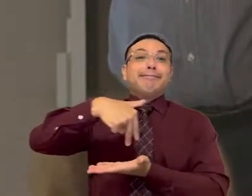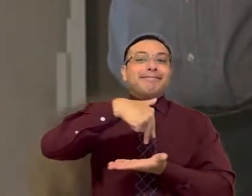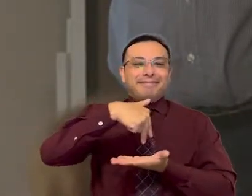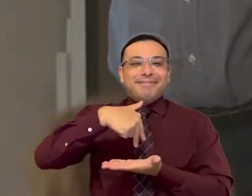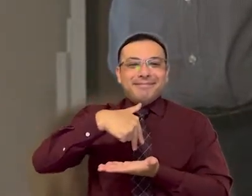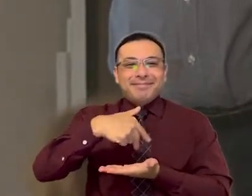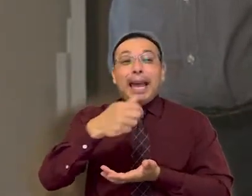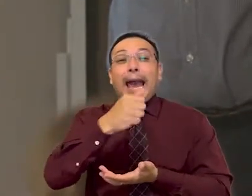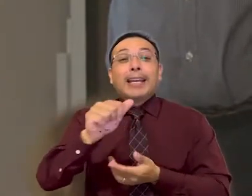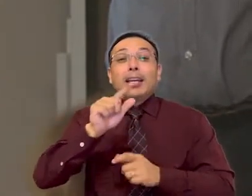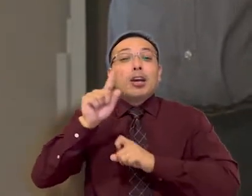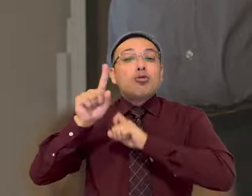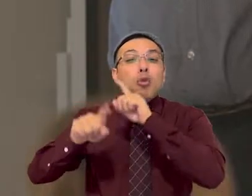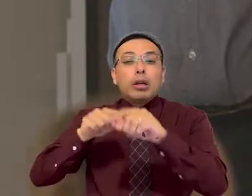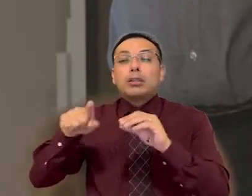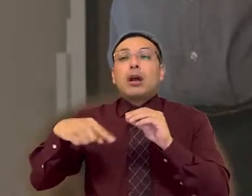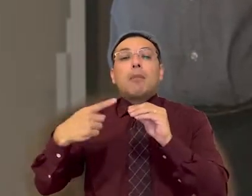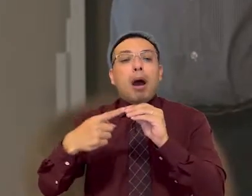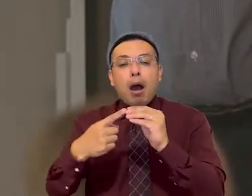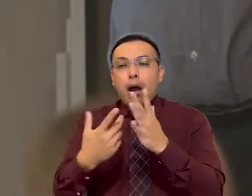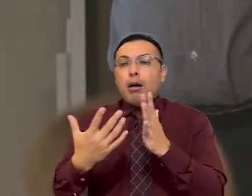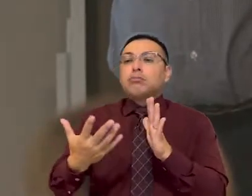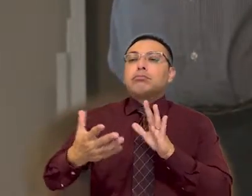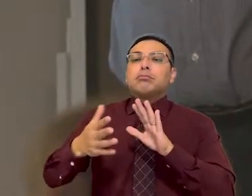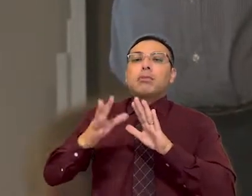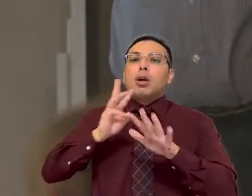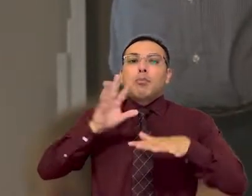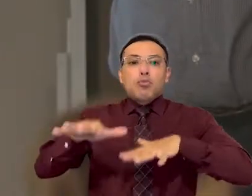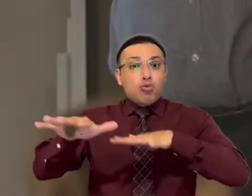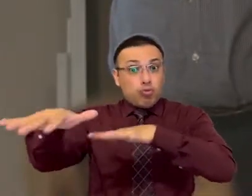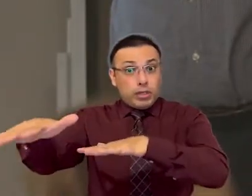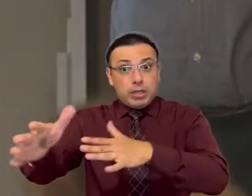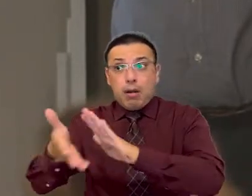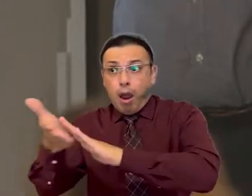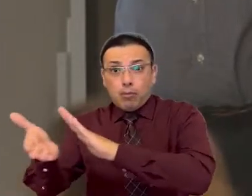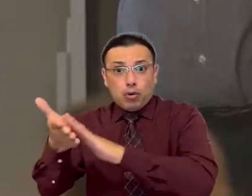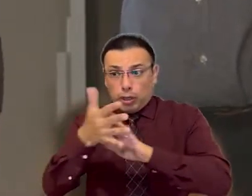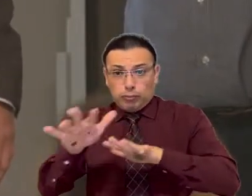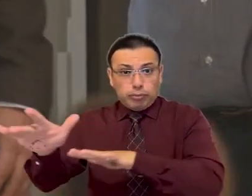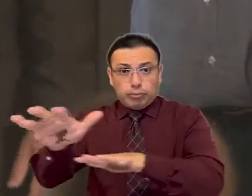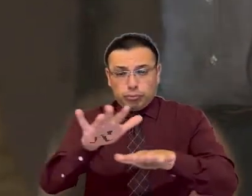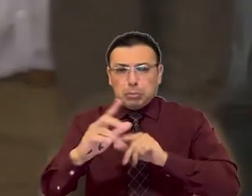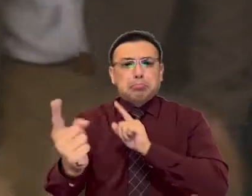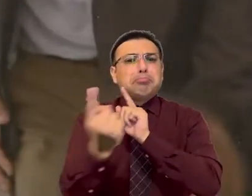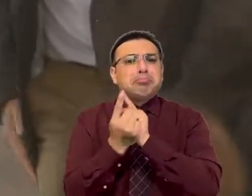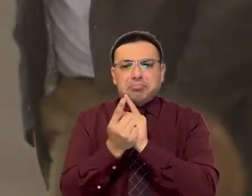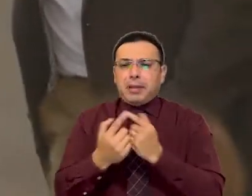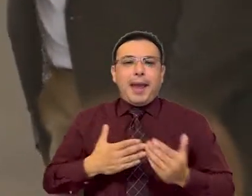any particular questions about marine operations, then I may have some pictures to share. Have a good evening.